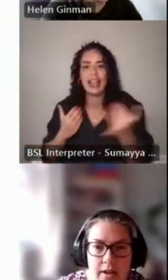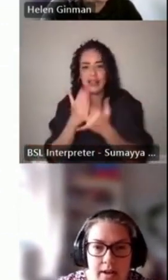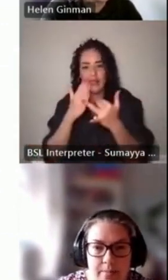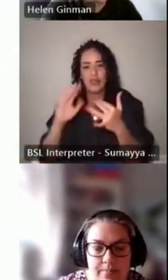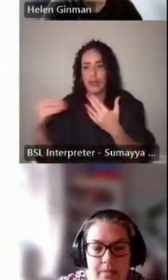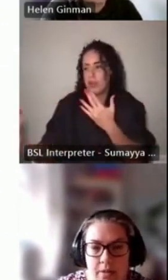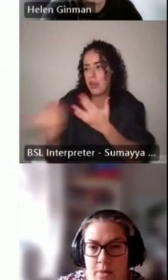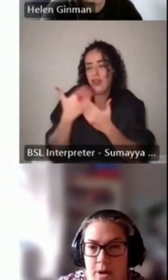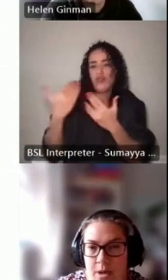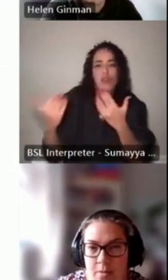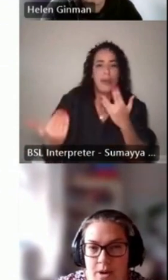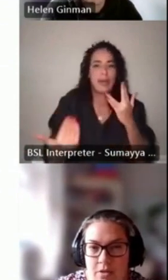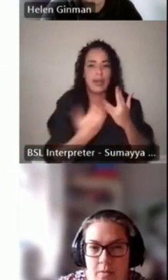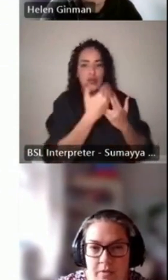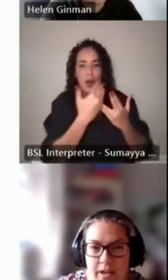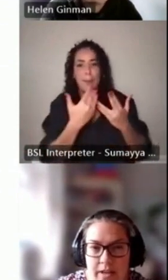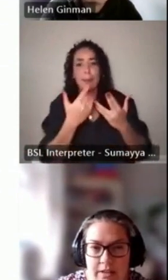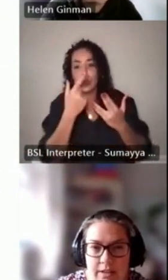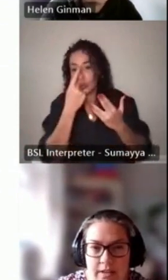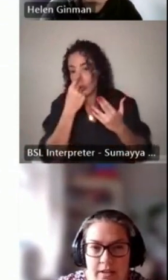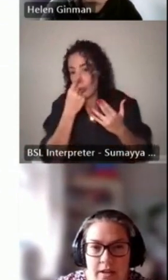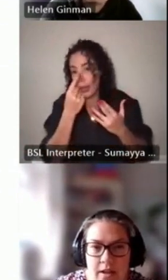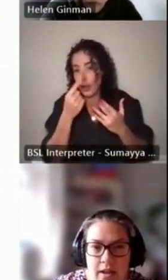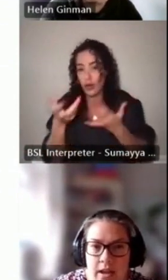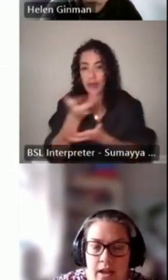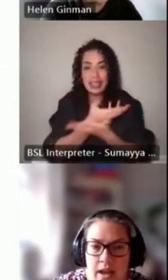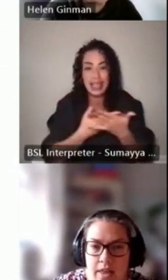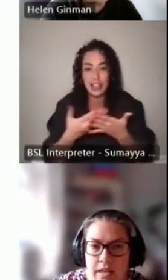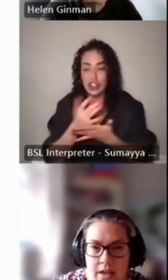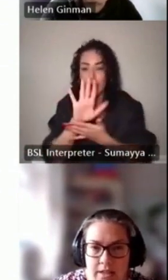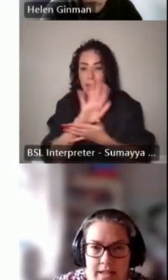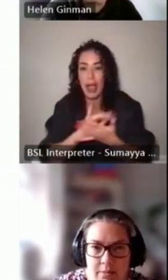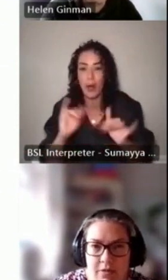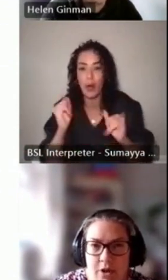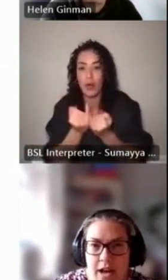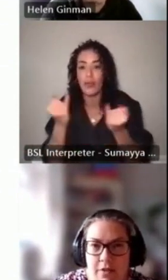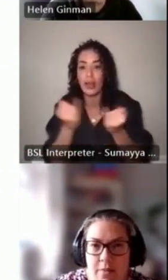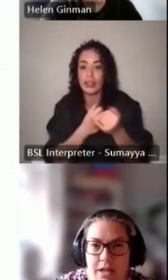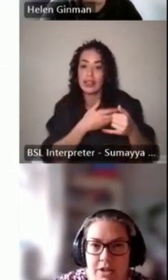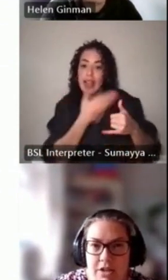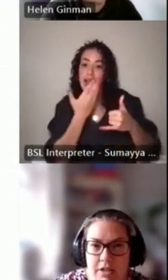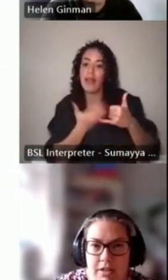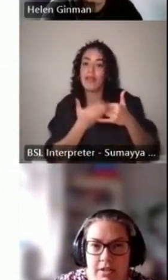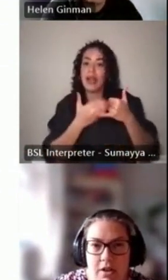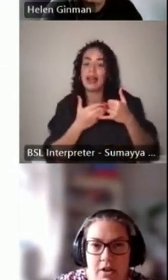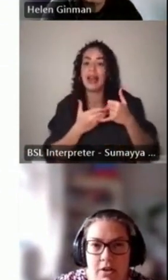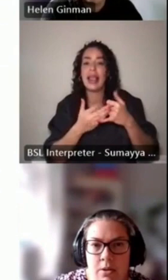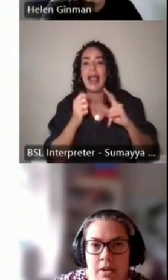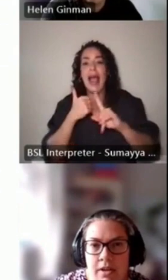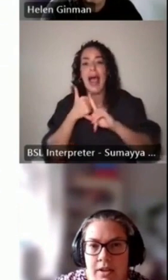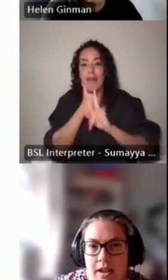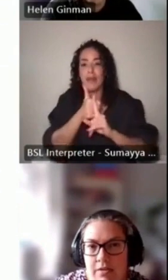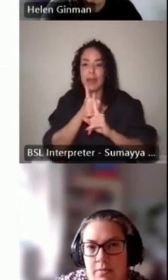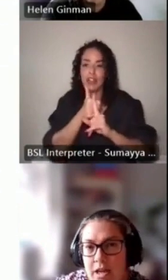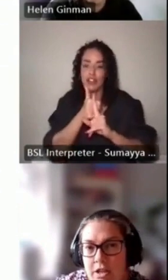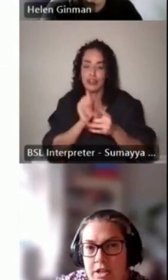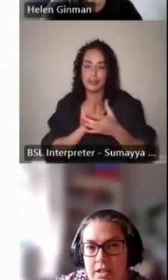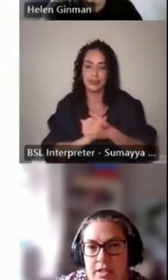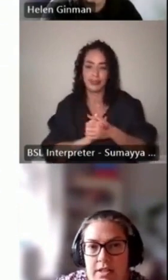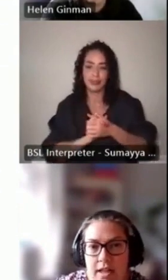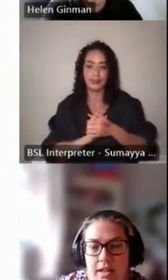that might be about conflict. And then lastly, we've got affirmations. So